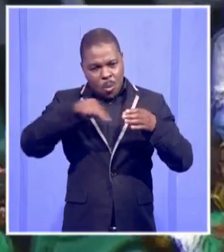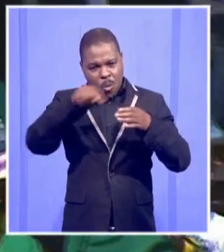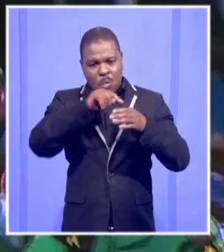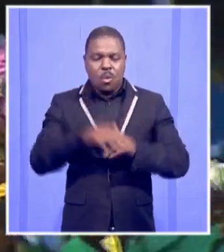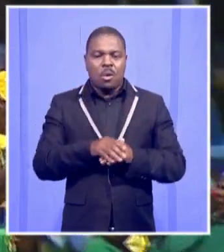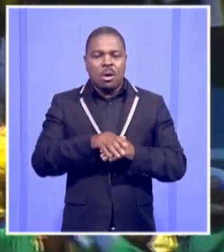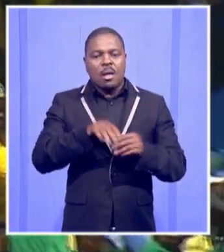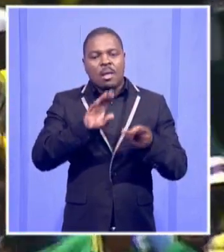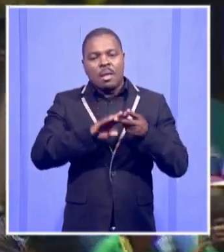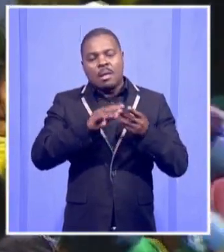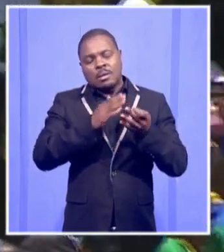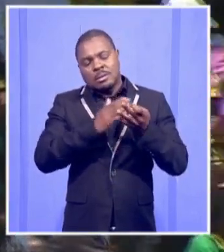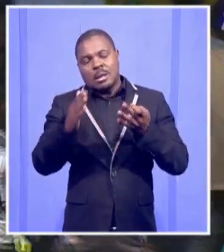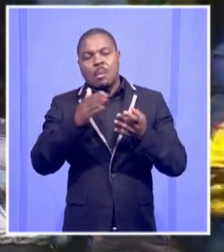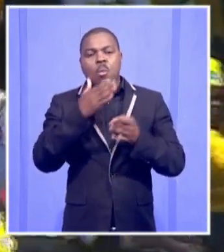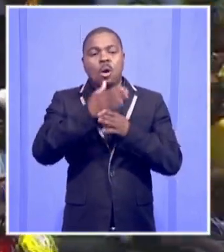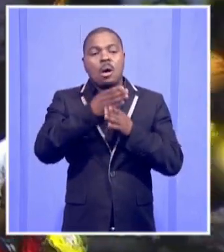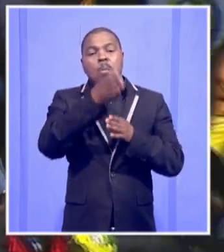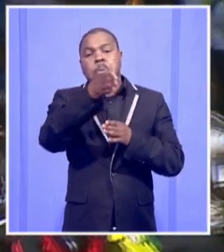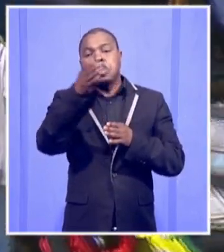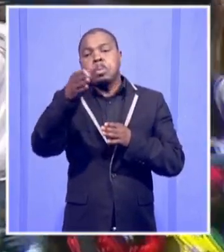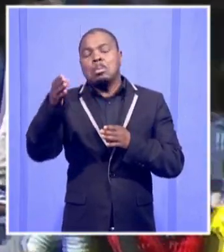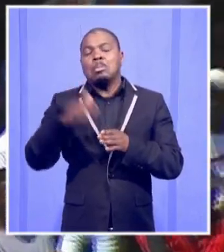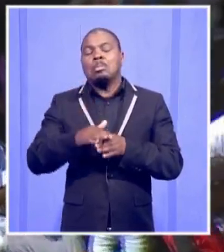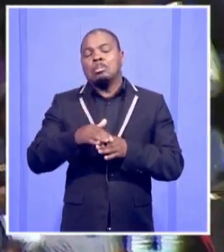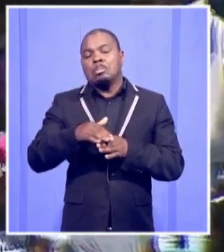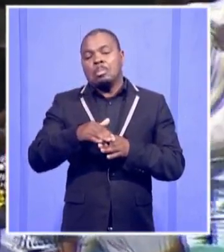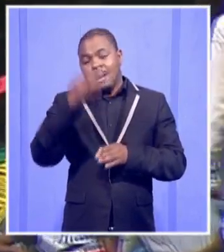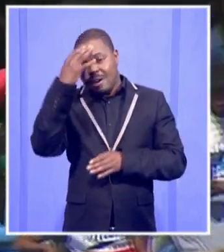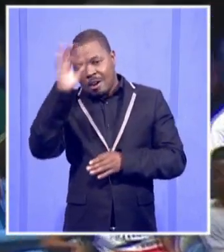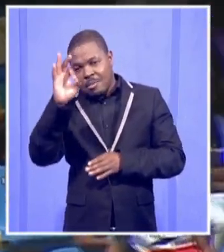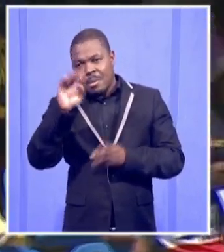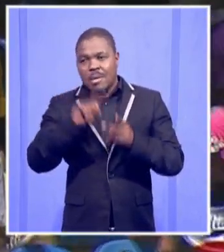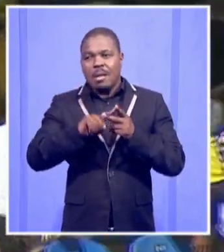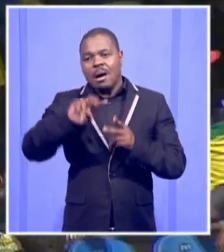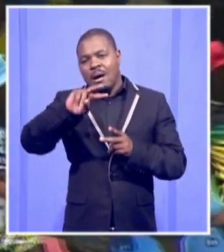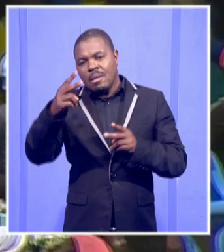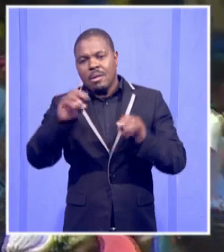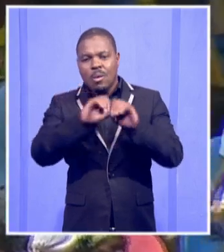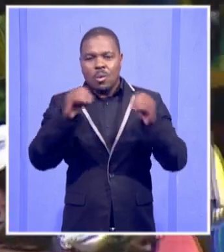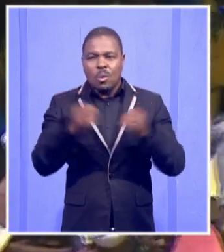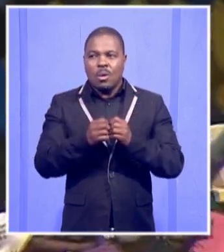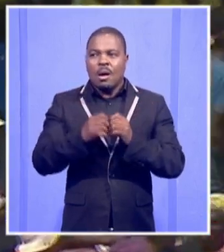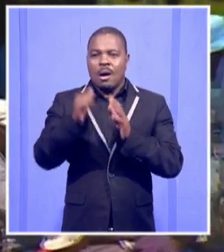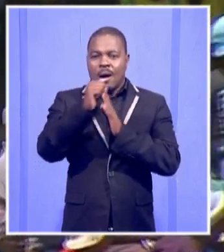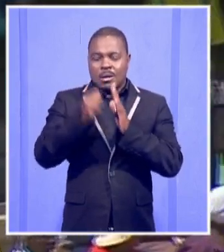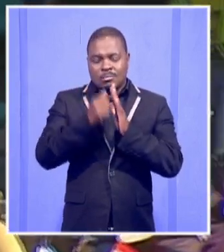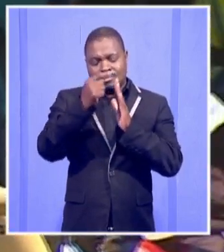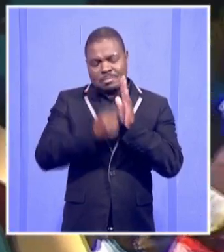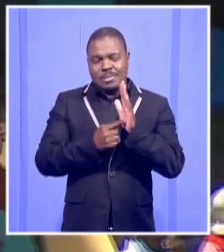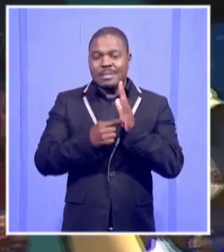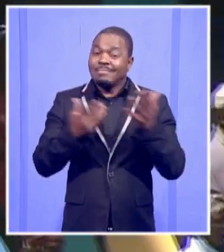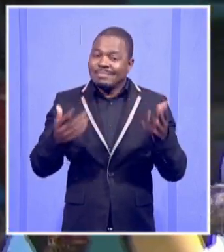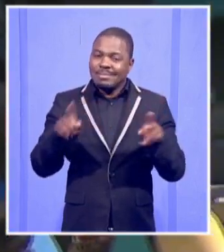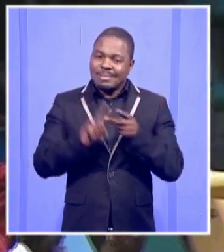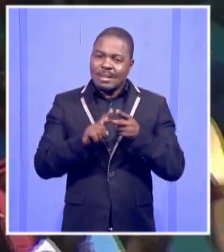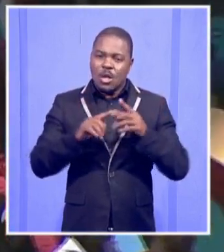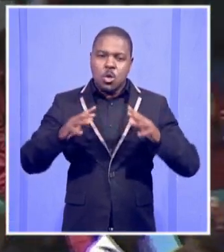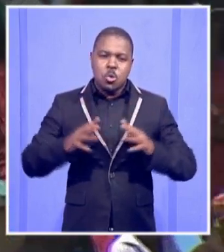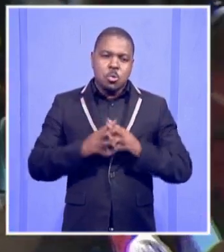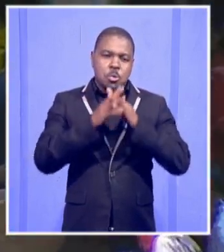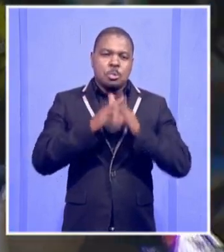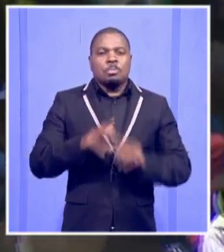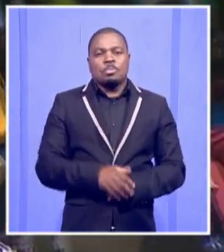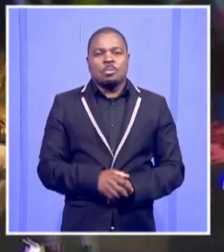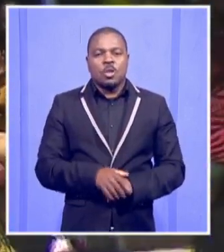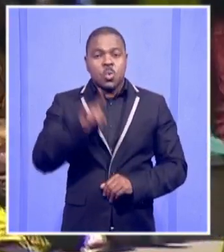deployed to government in these key institutions. Unemployment also high on the agenda, and of course the unity of the ANC. You've